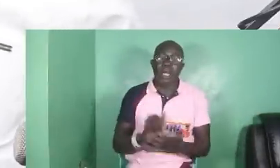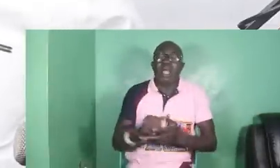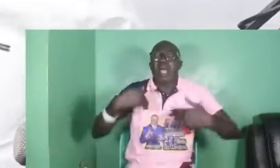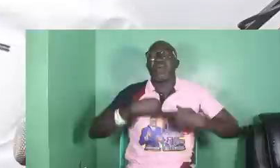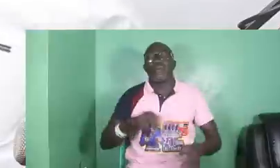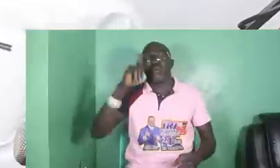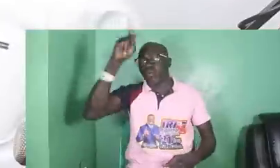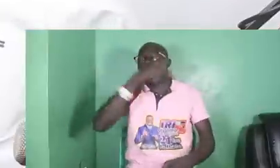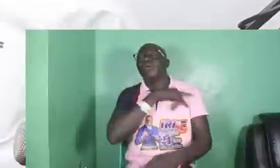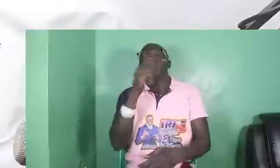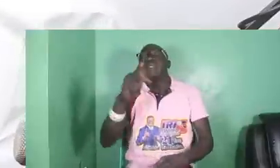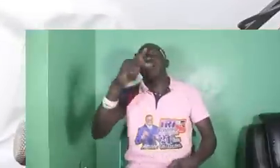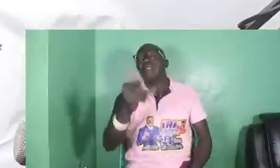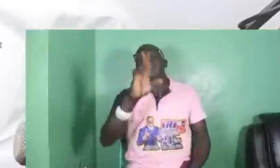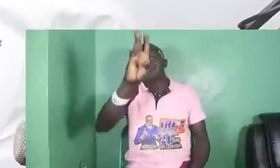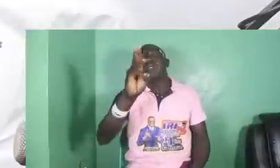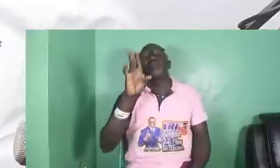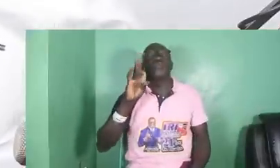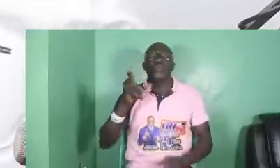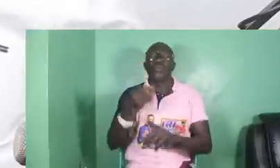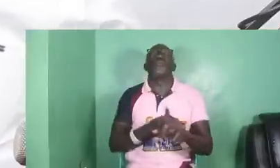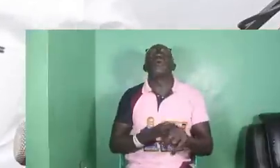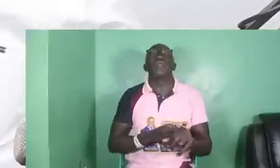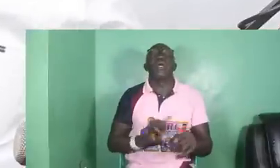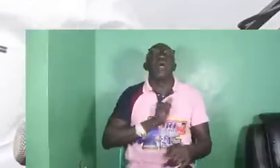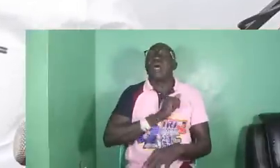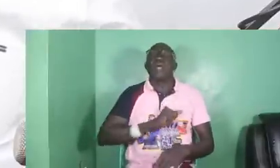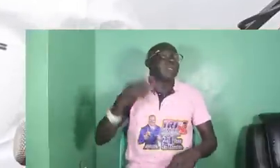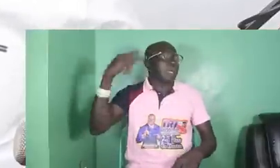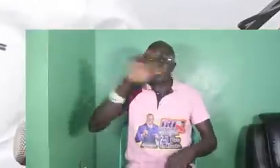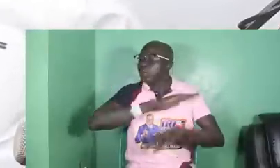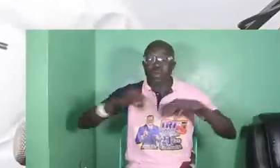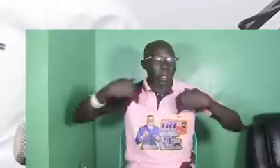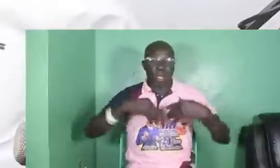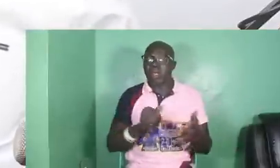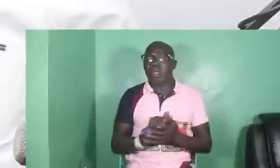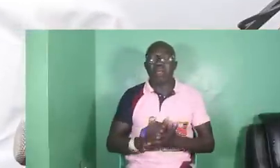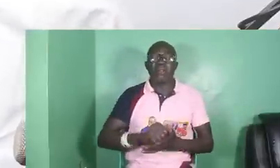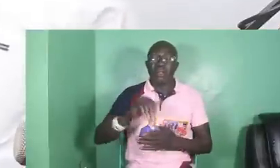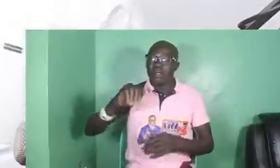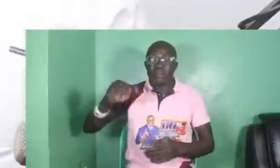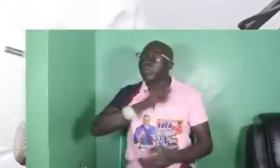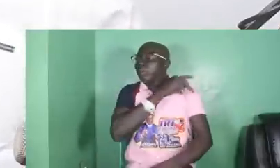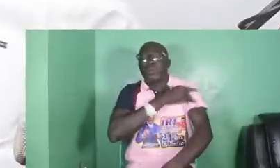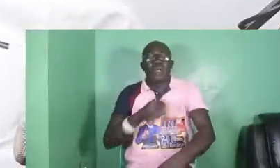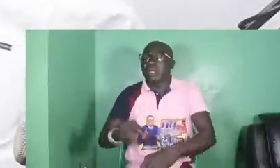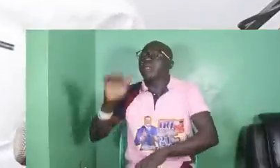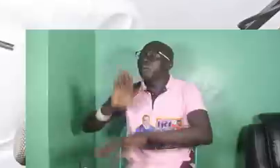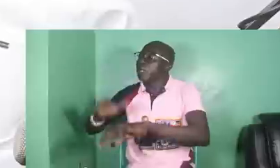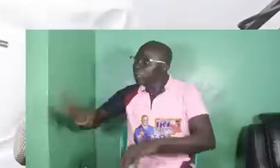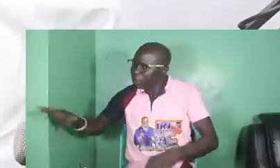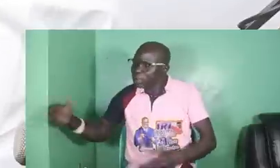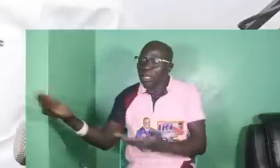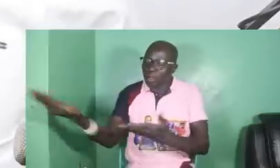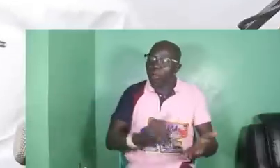you okay. She conceived the first month, 7 months. Oh, Anna, you? Anna was, did not conceive. Oh, no, my name, they said his child that brings children.